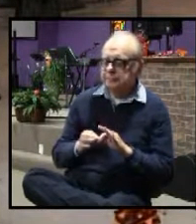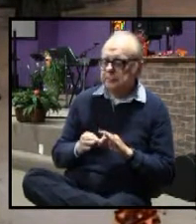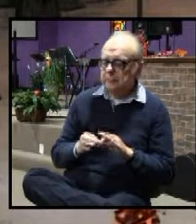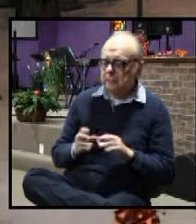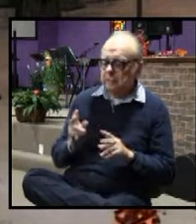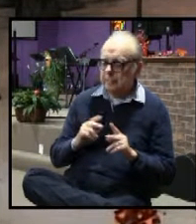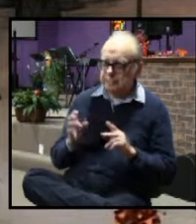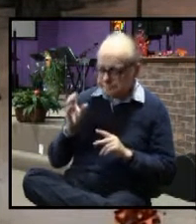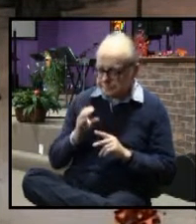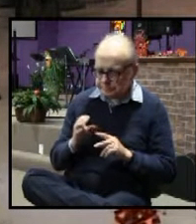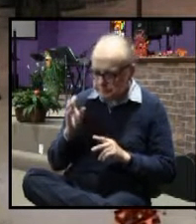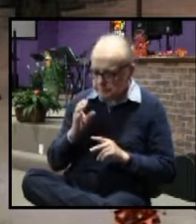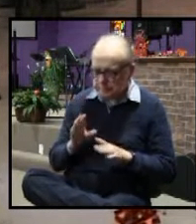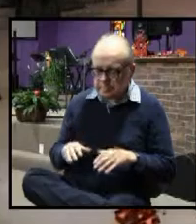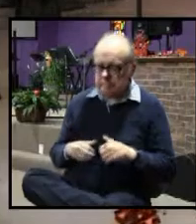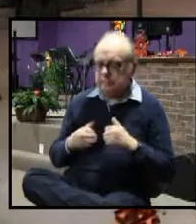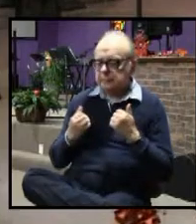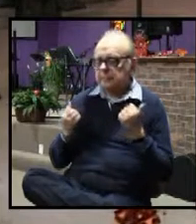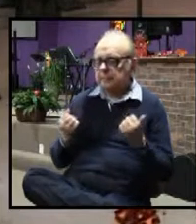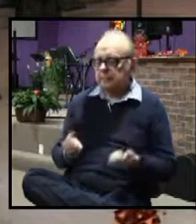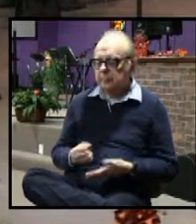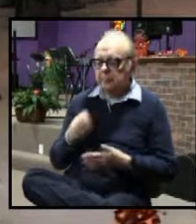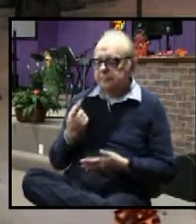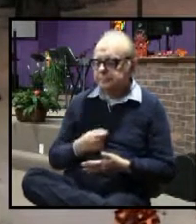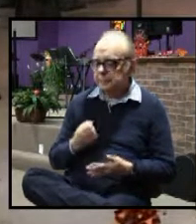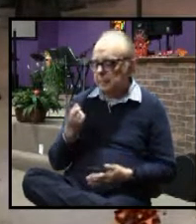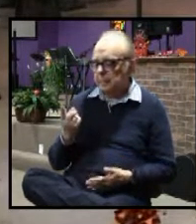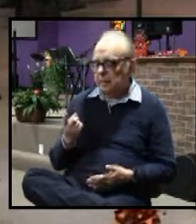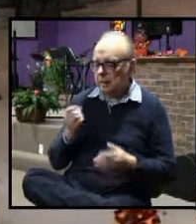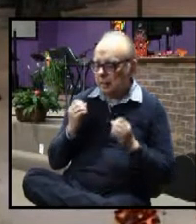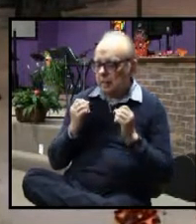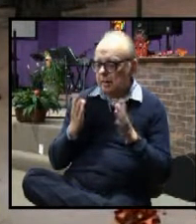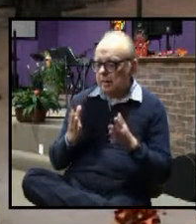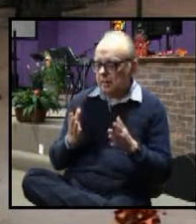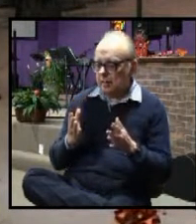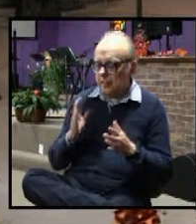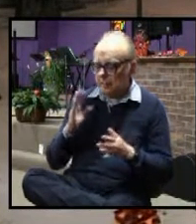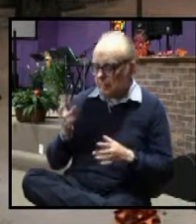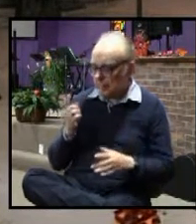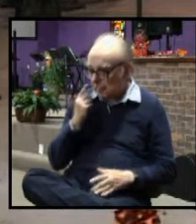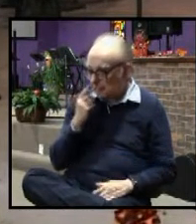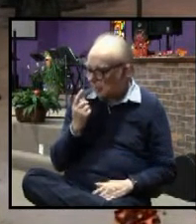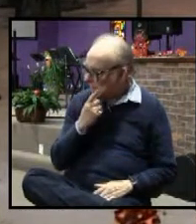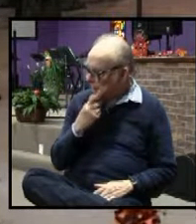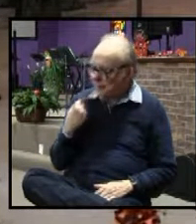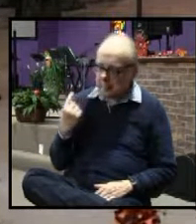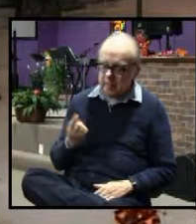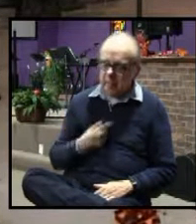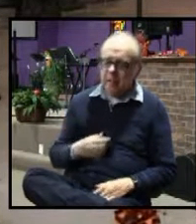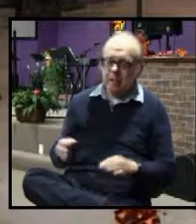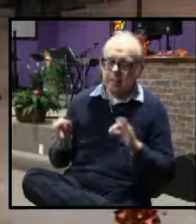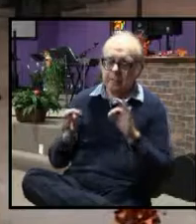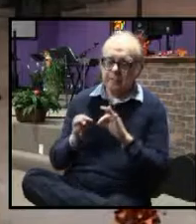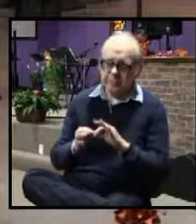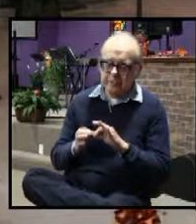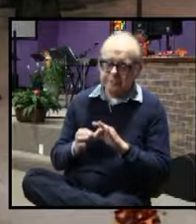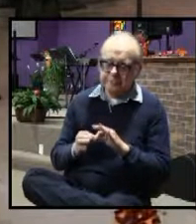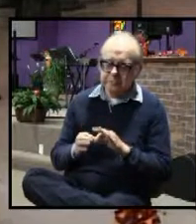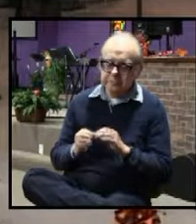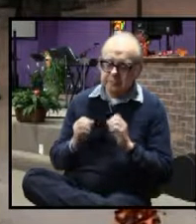Father, they're looking for survival. Help us to understand, Father, that in your eyes, we are